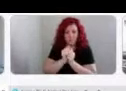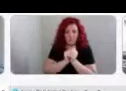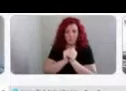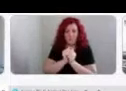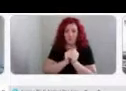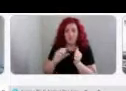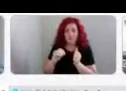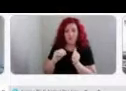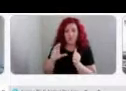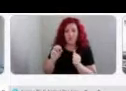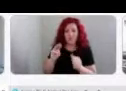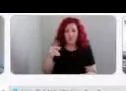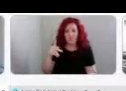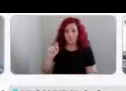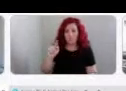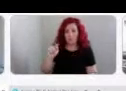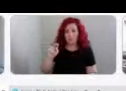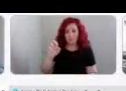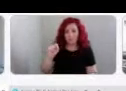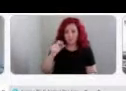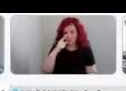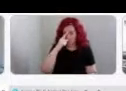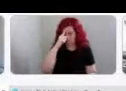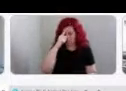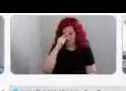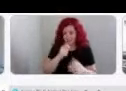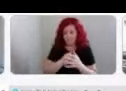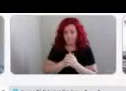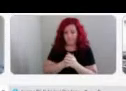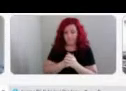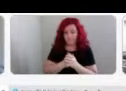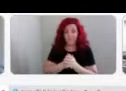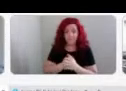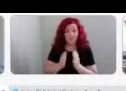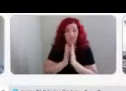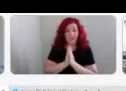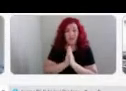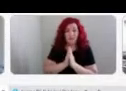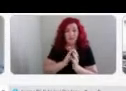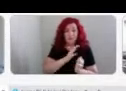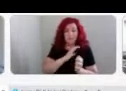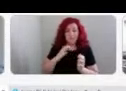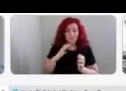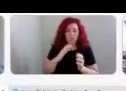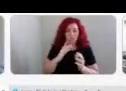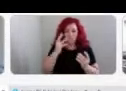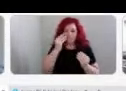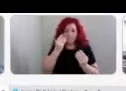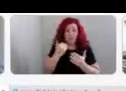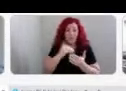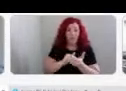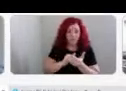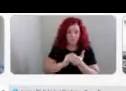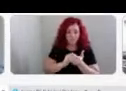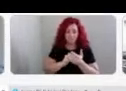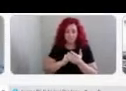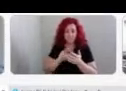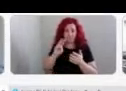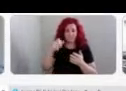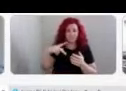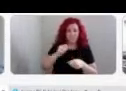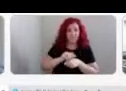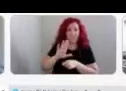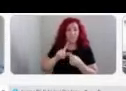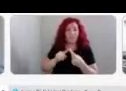compactness i ask that the commission revisit this region and give serious consideration to the maps submitted by the